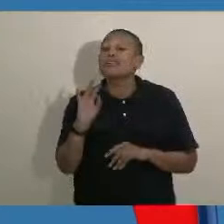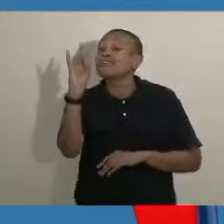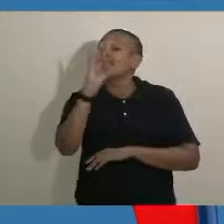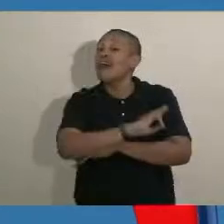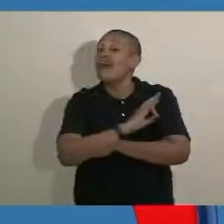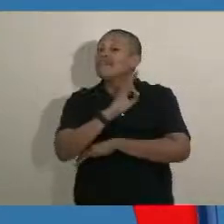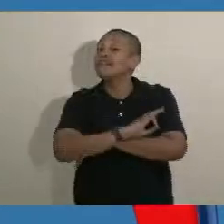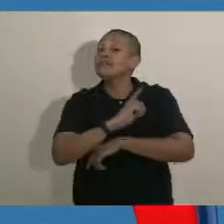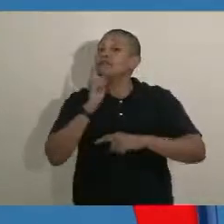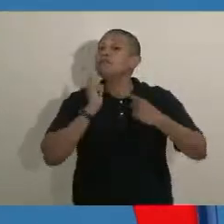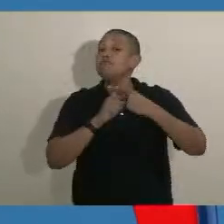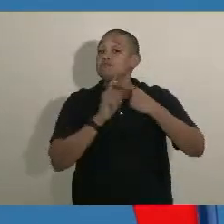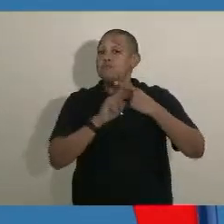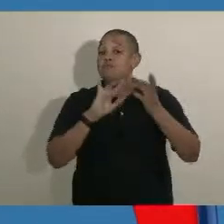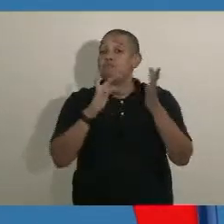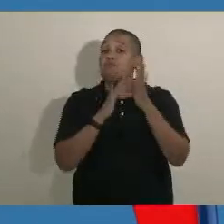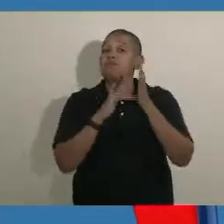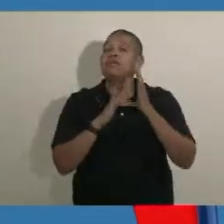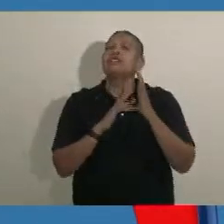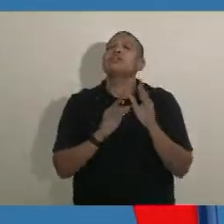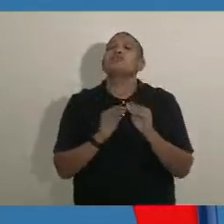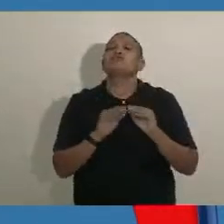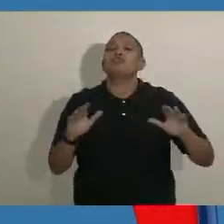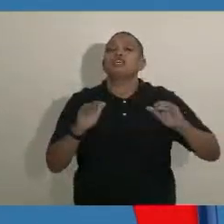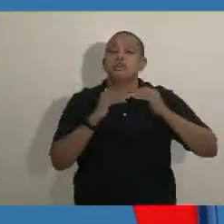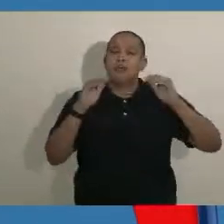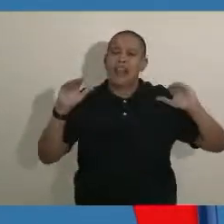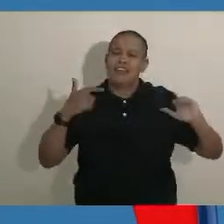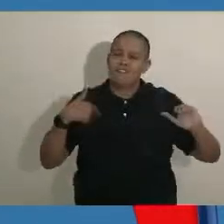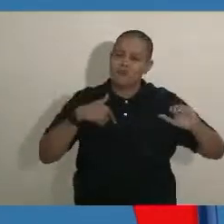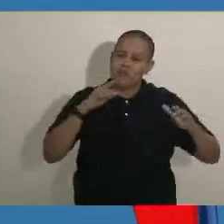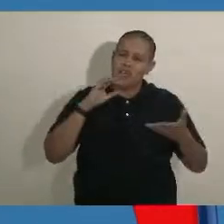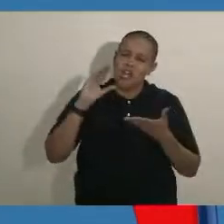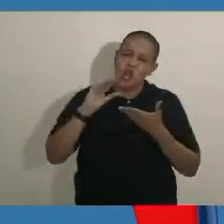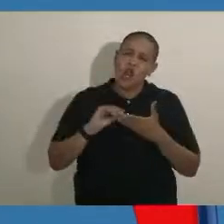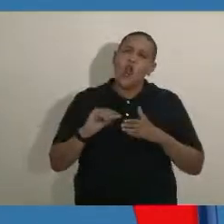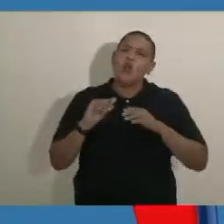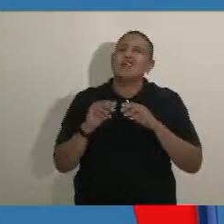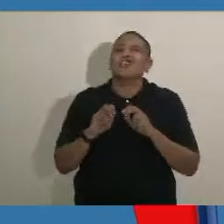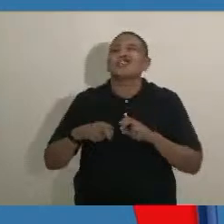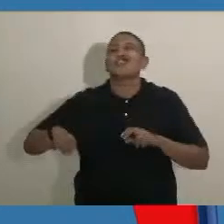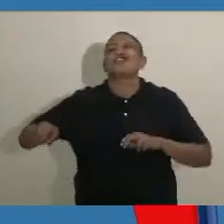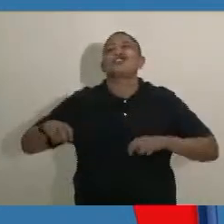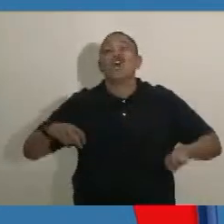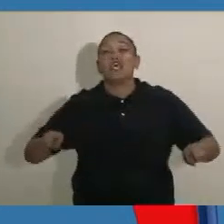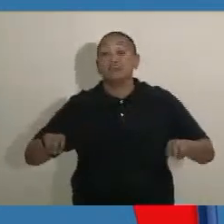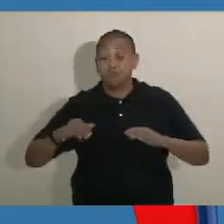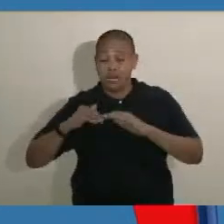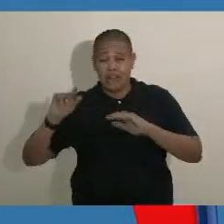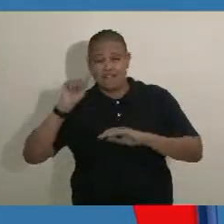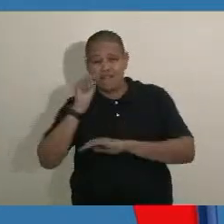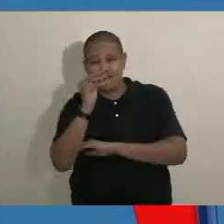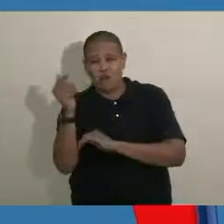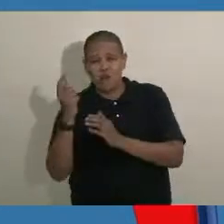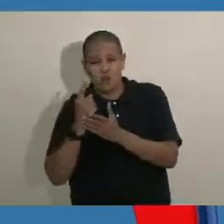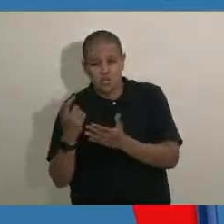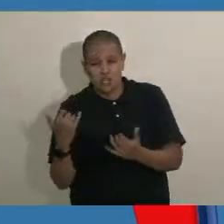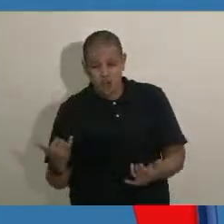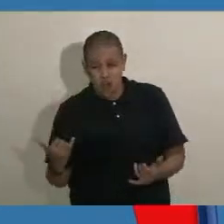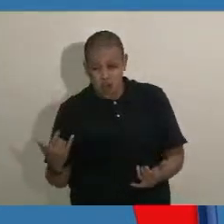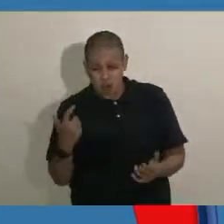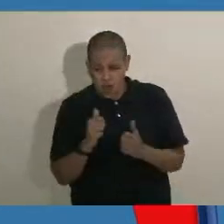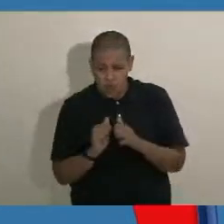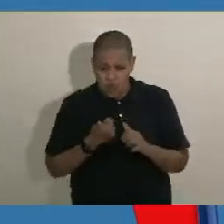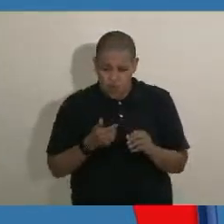a medium transmission level now. We were in low transmission level for a few weeks, and now with our